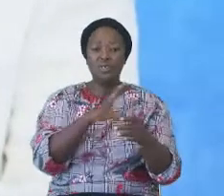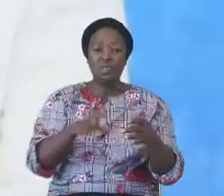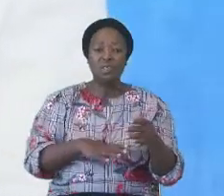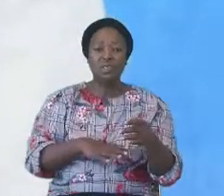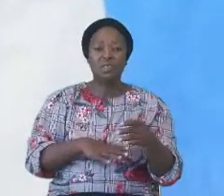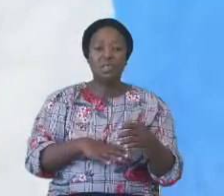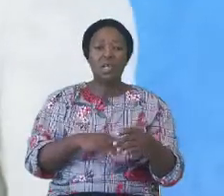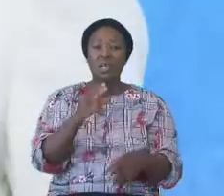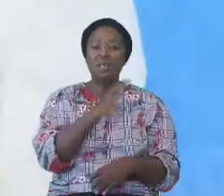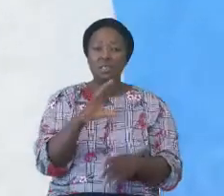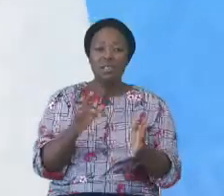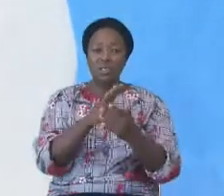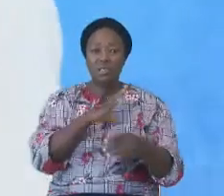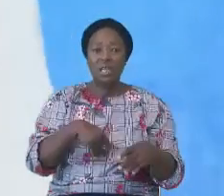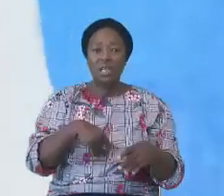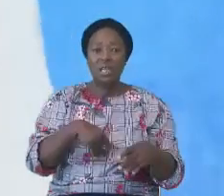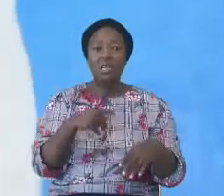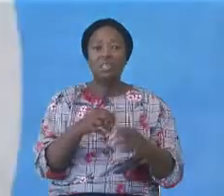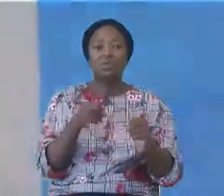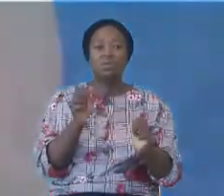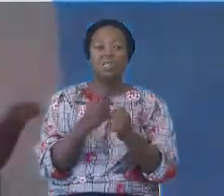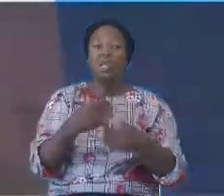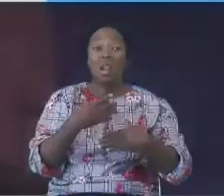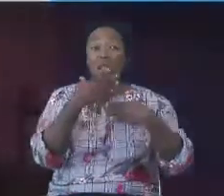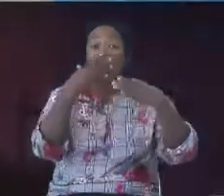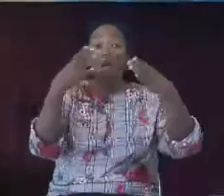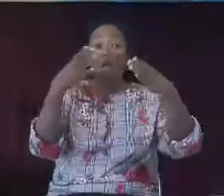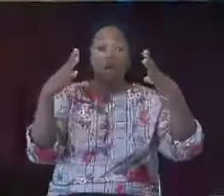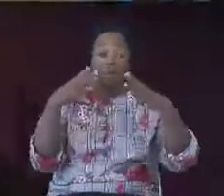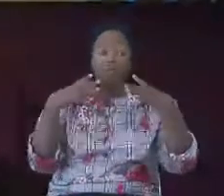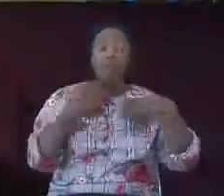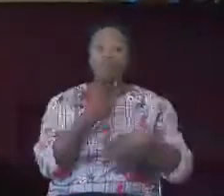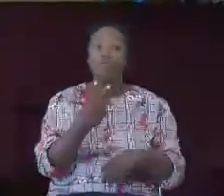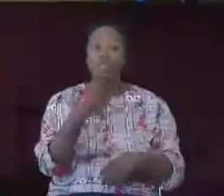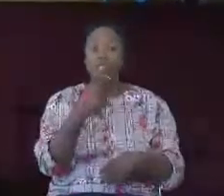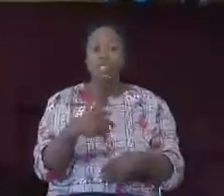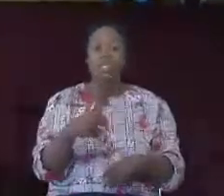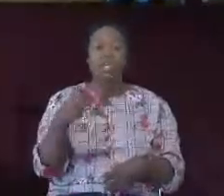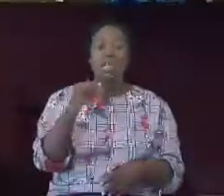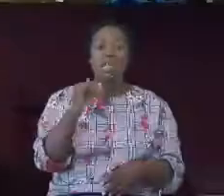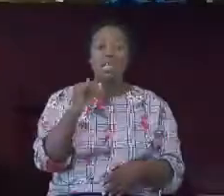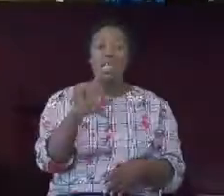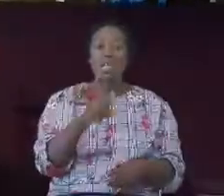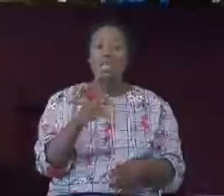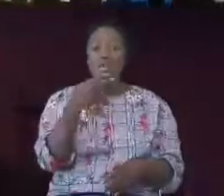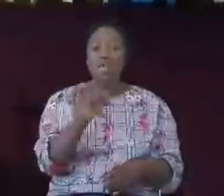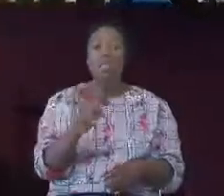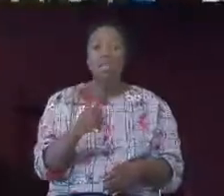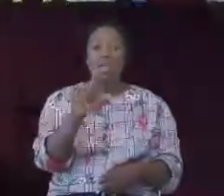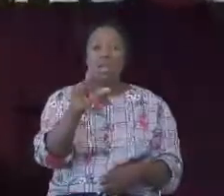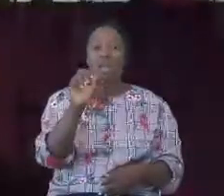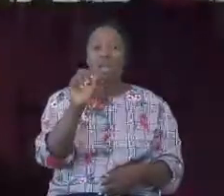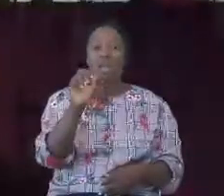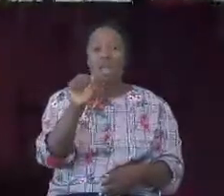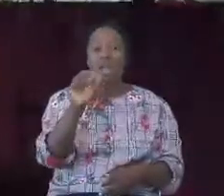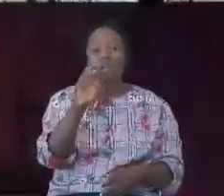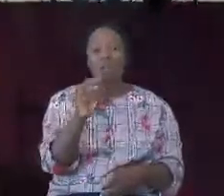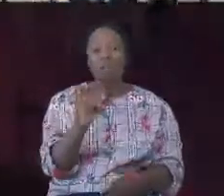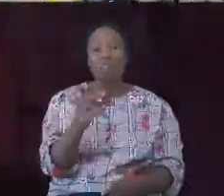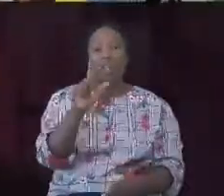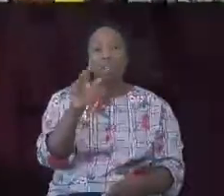hour, Jesus cried with a loud voice, saying, Eli, Eli,